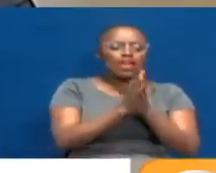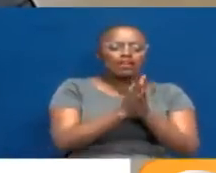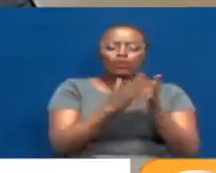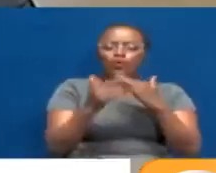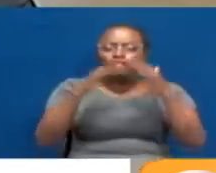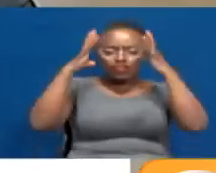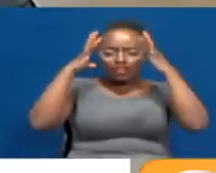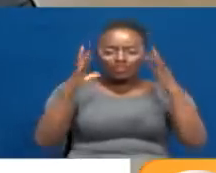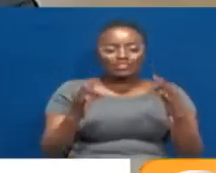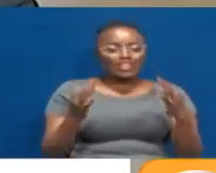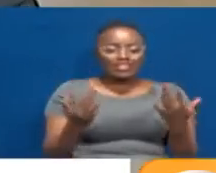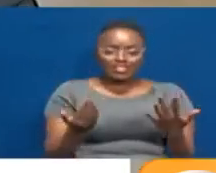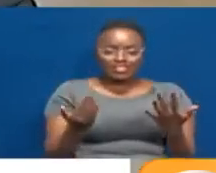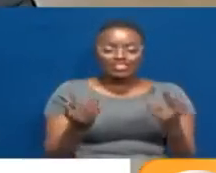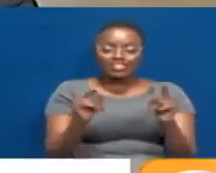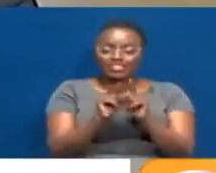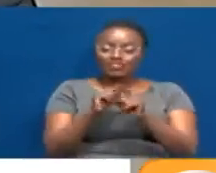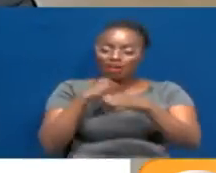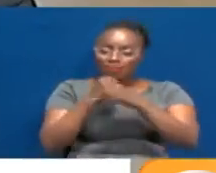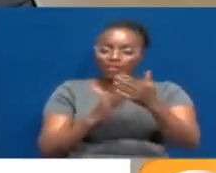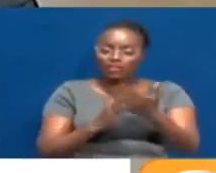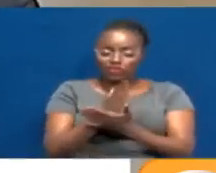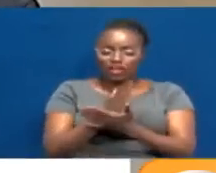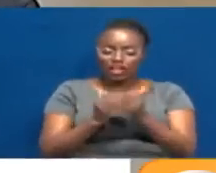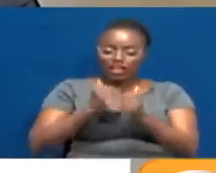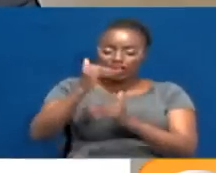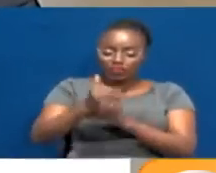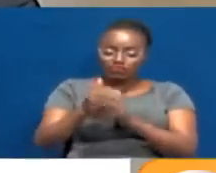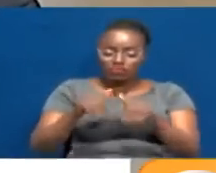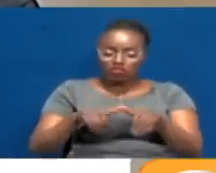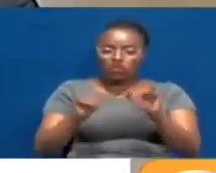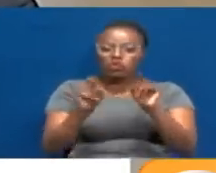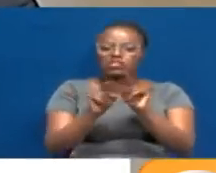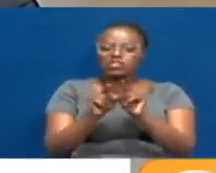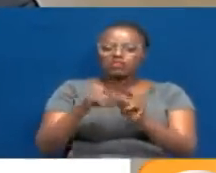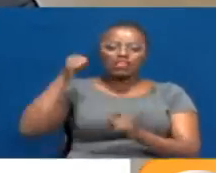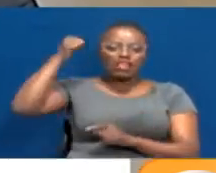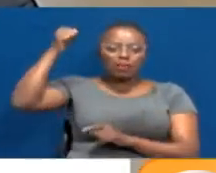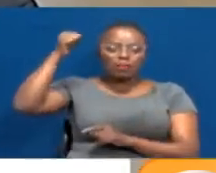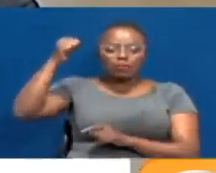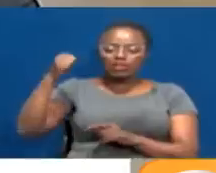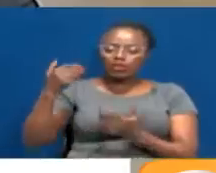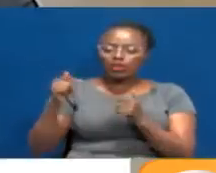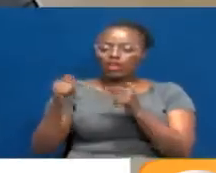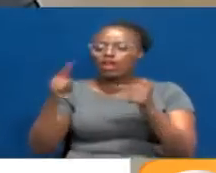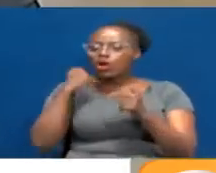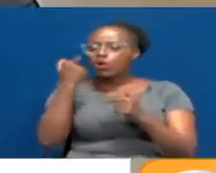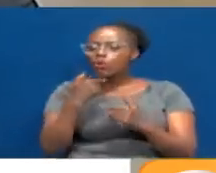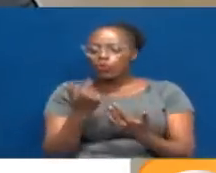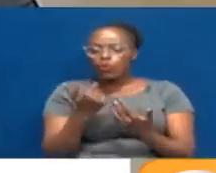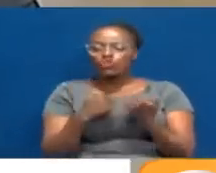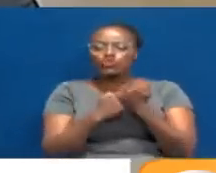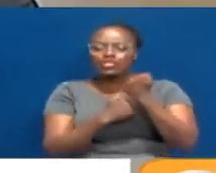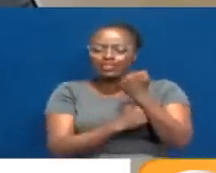persuasions notwithstanding. And as sure as day follows night, even the political protagonists on whose behalf you